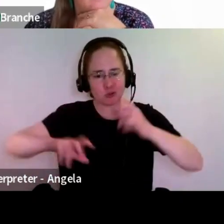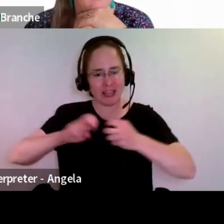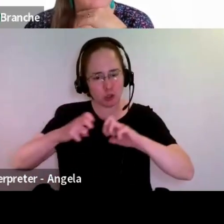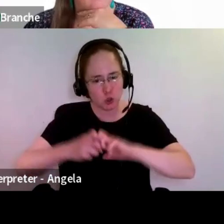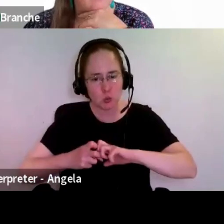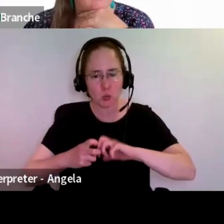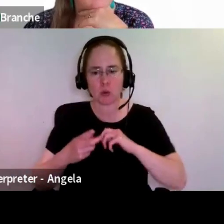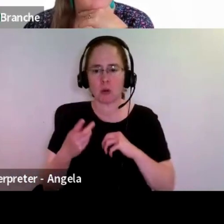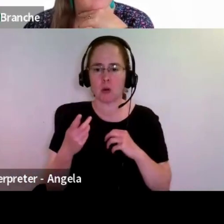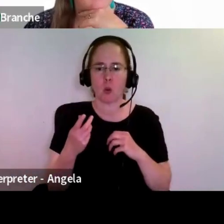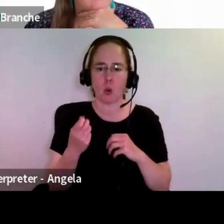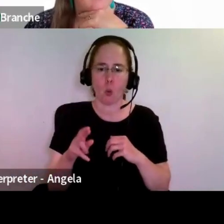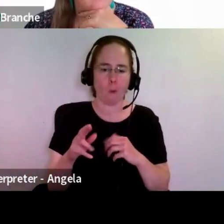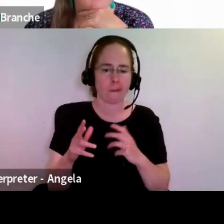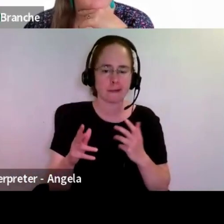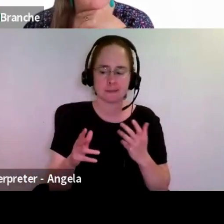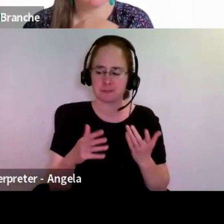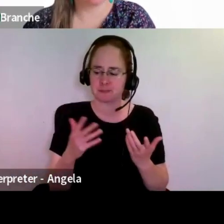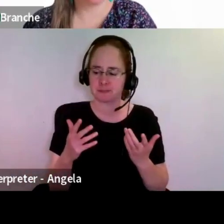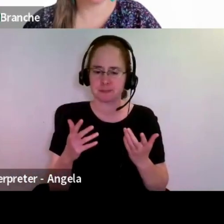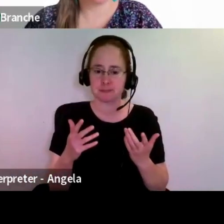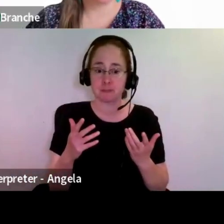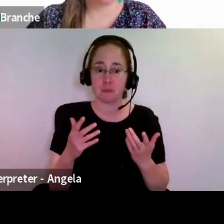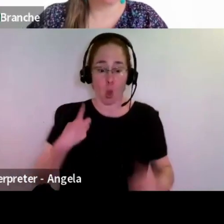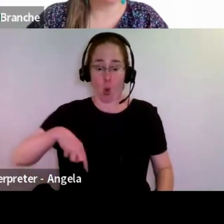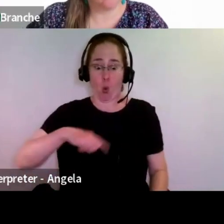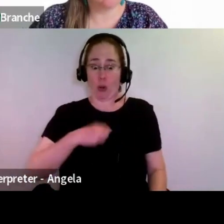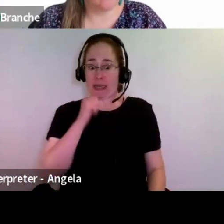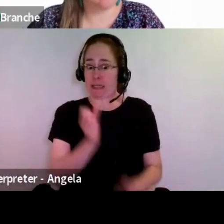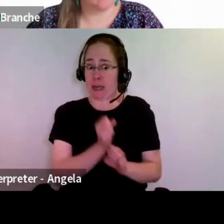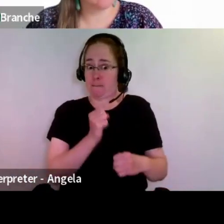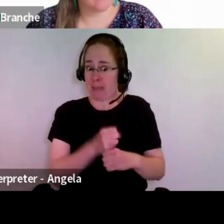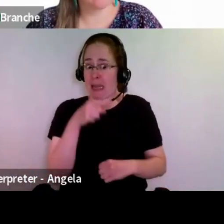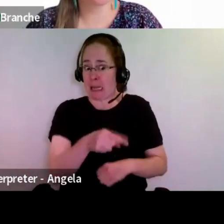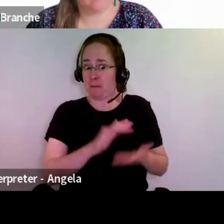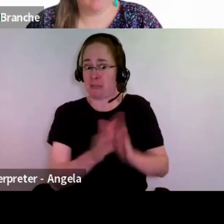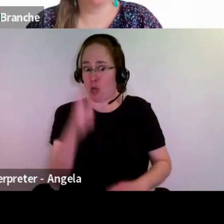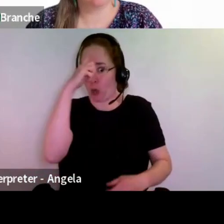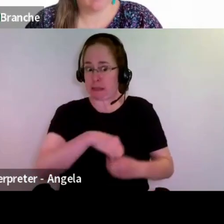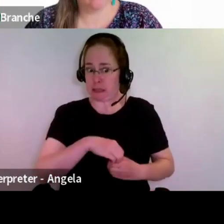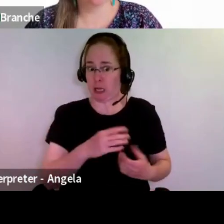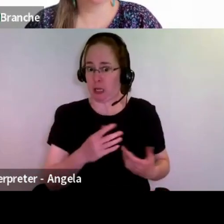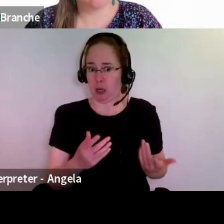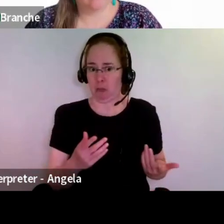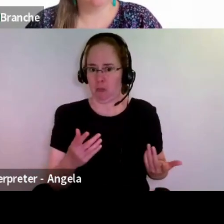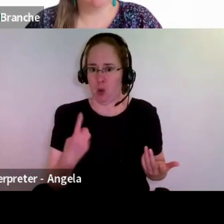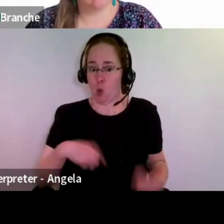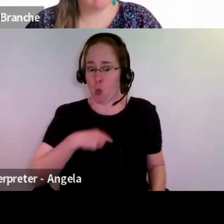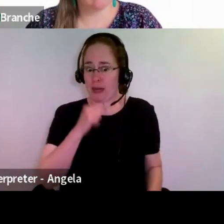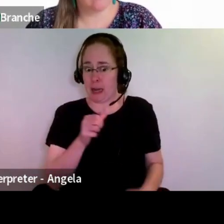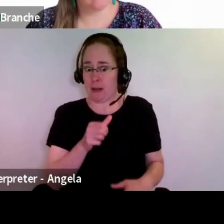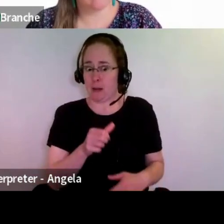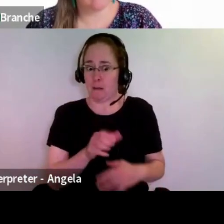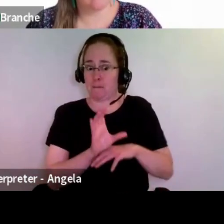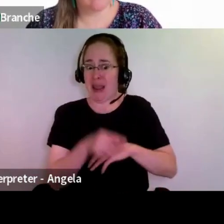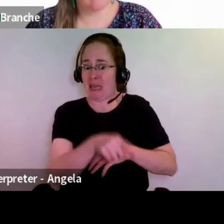issue or we didn't make him autistic. We didn't make him behave in